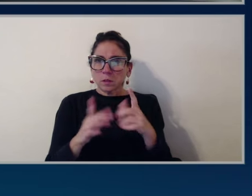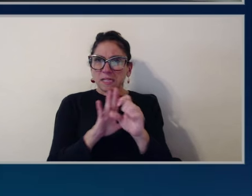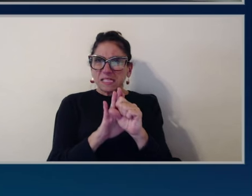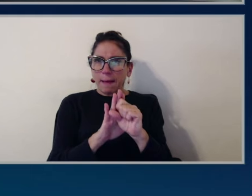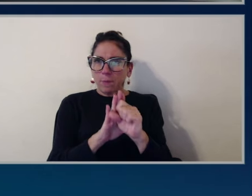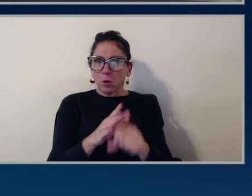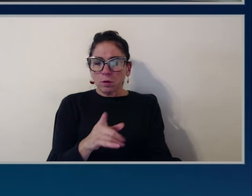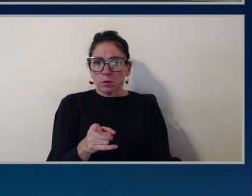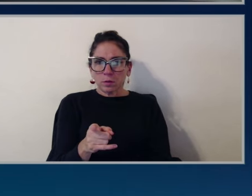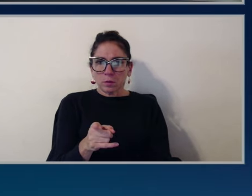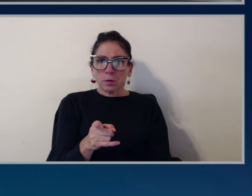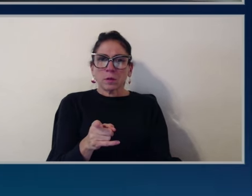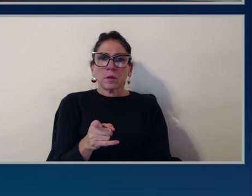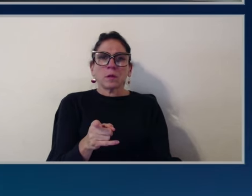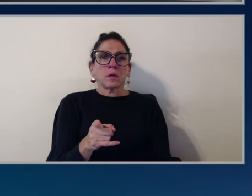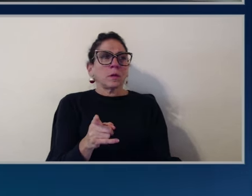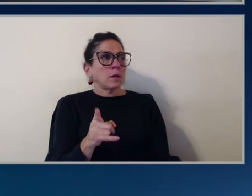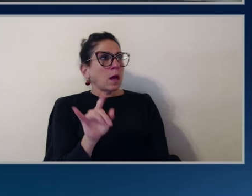let me just.